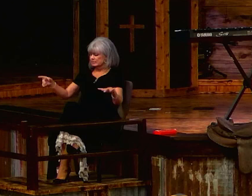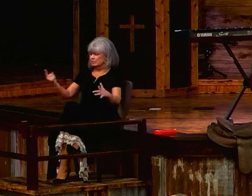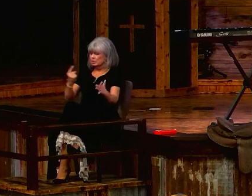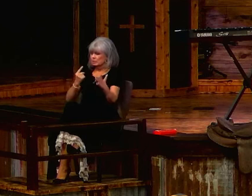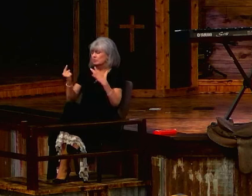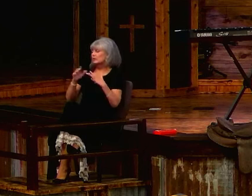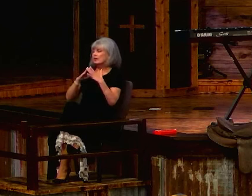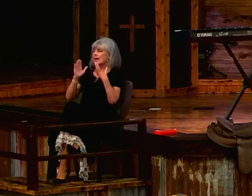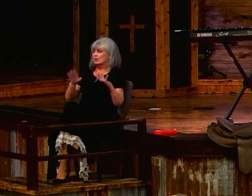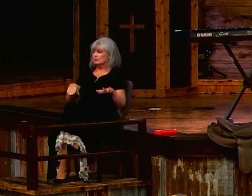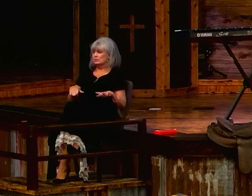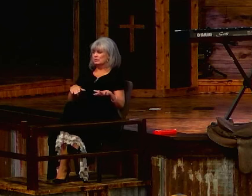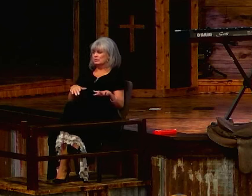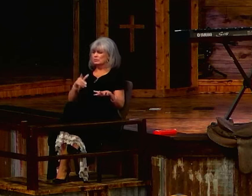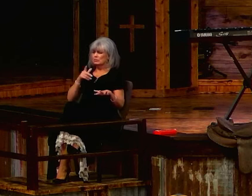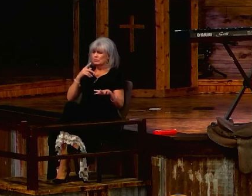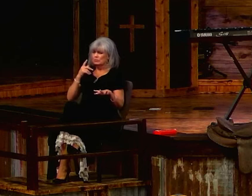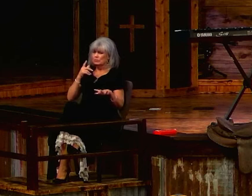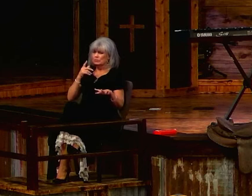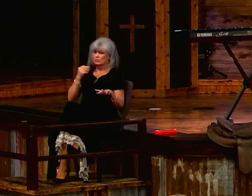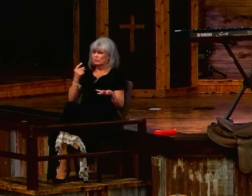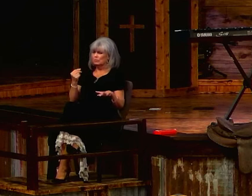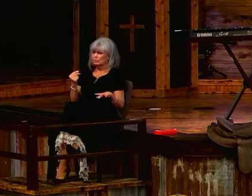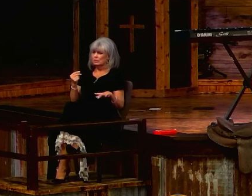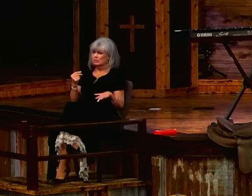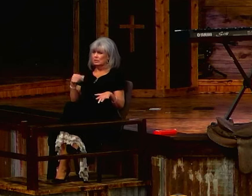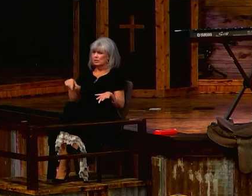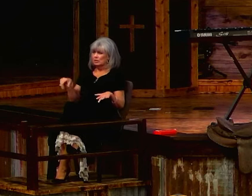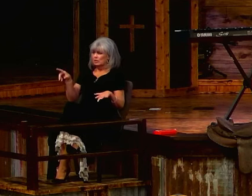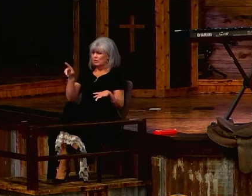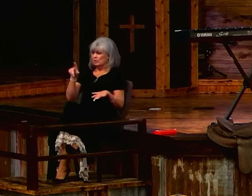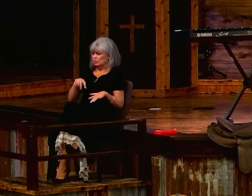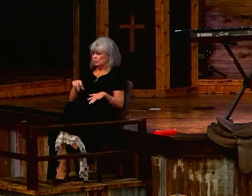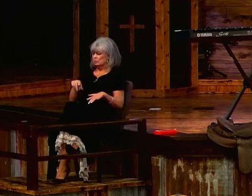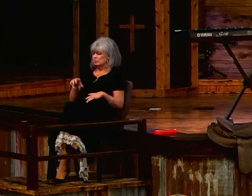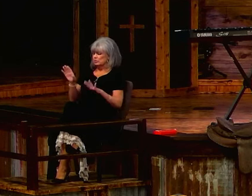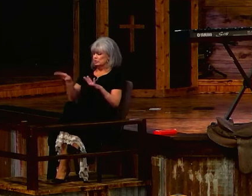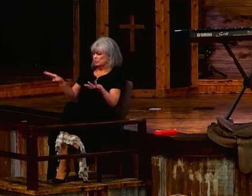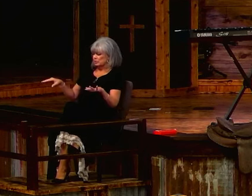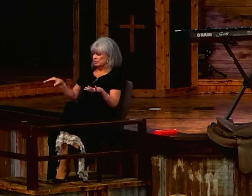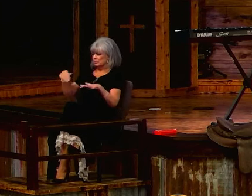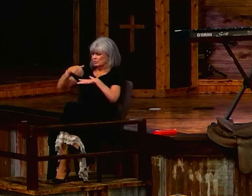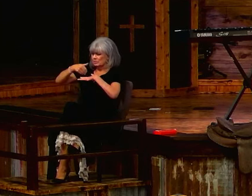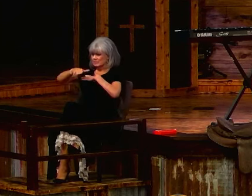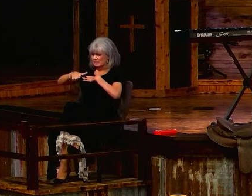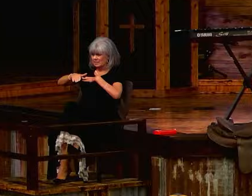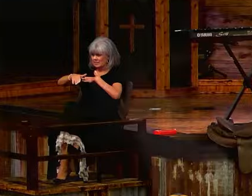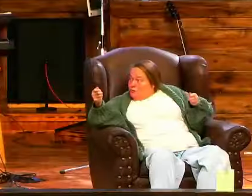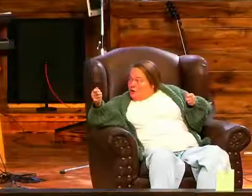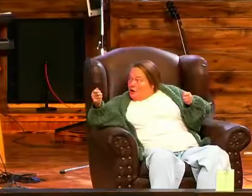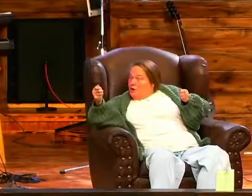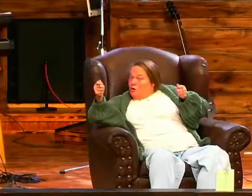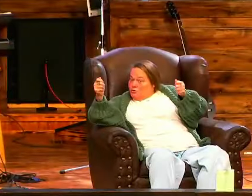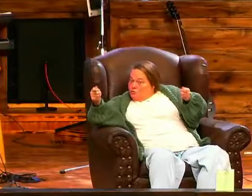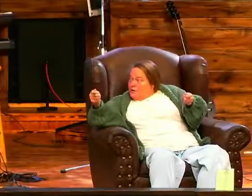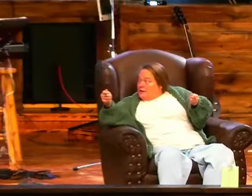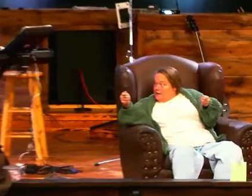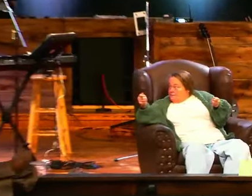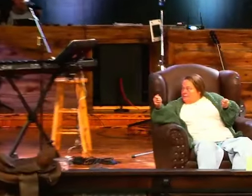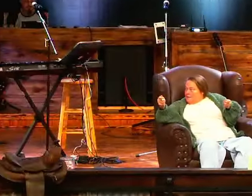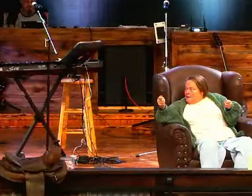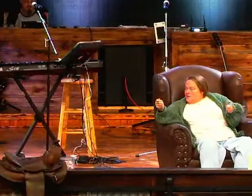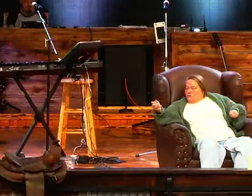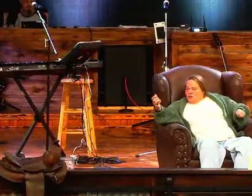away? That's what I was saying. Those children were sent out to gather food and drink,